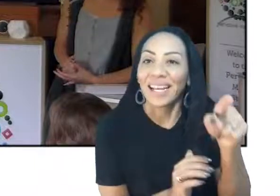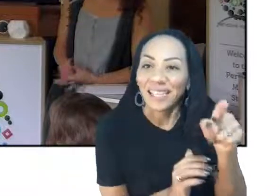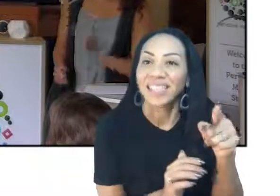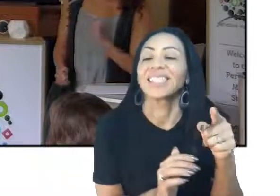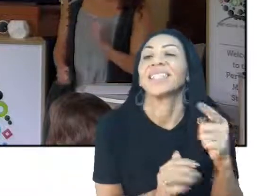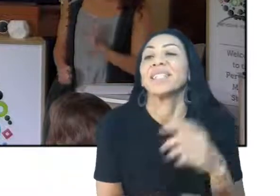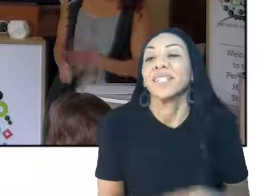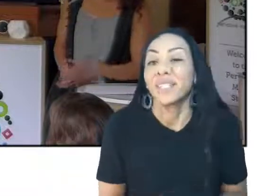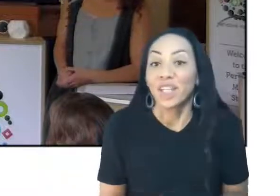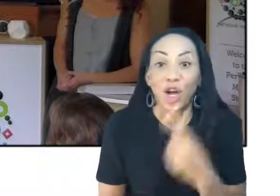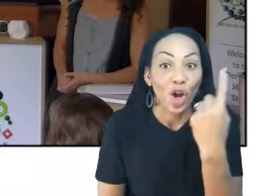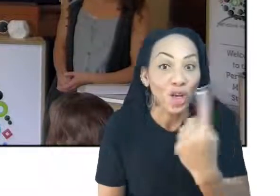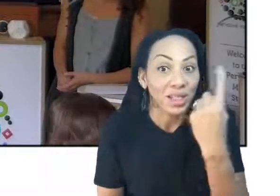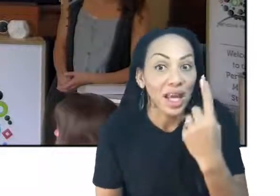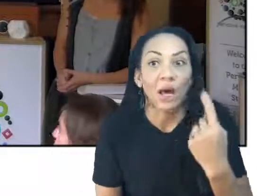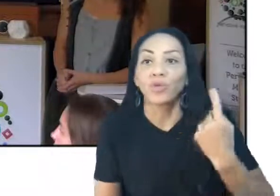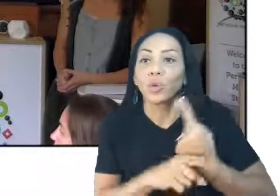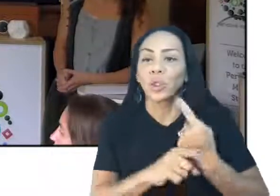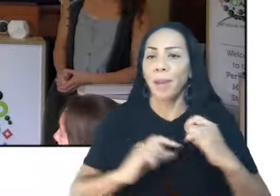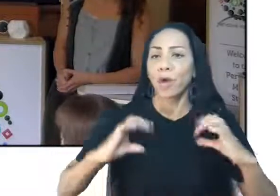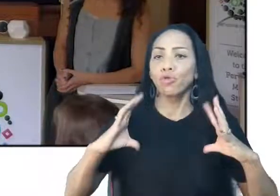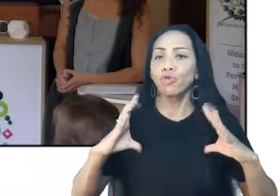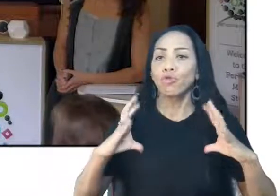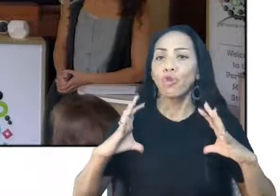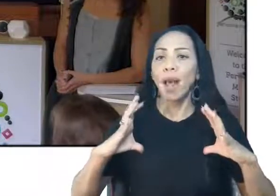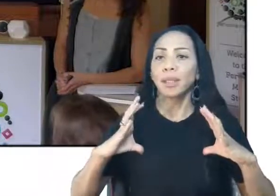and horizontality